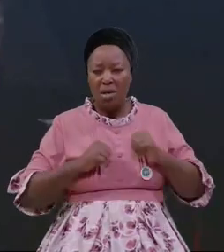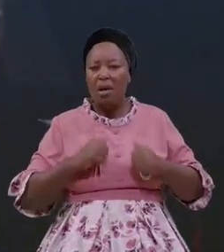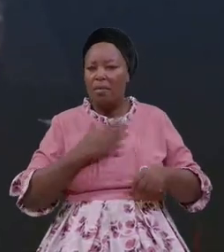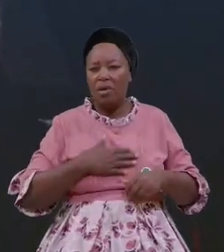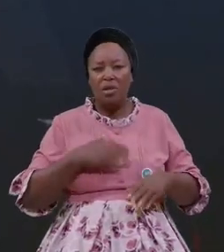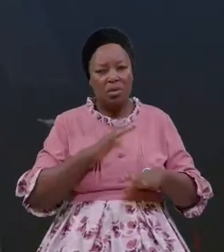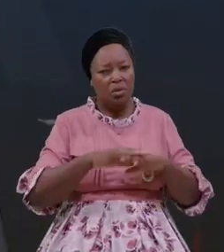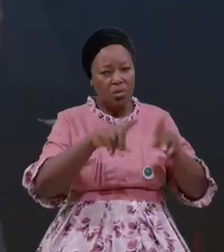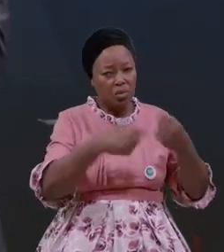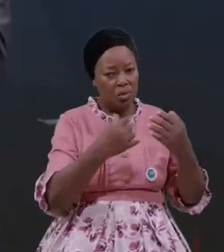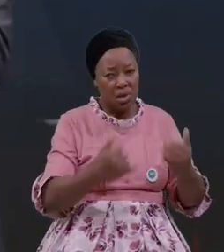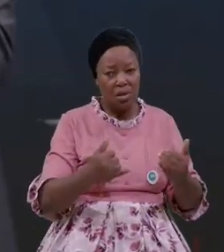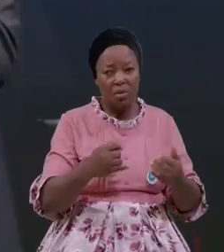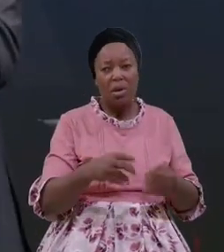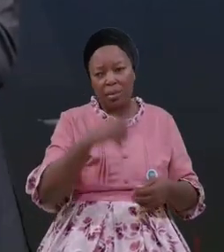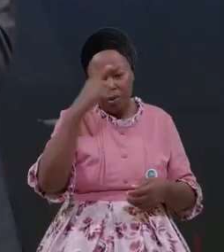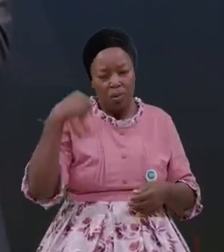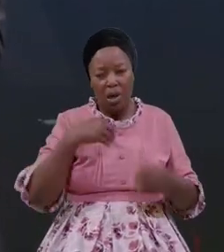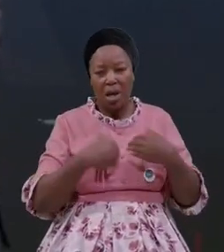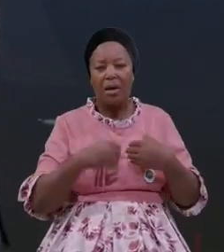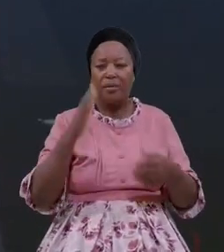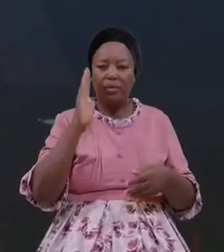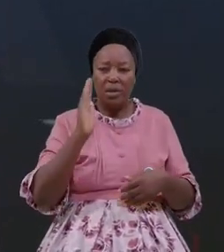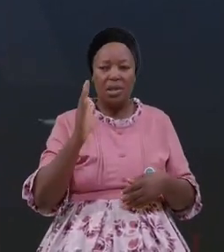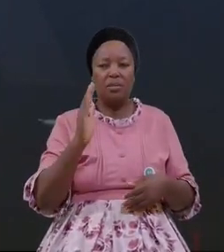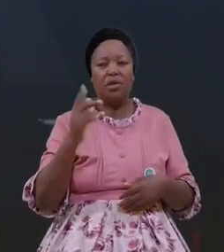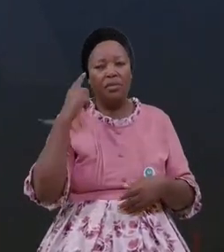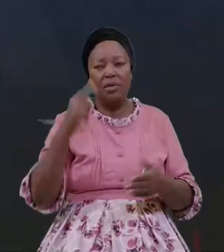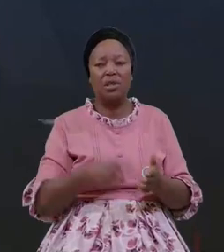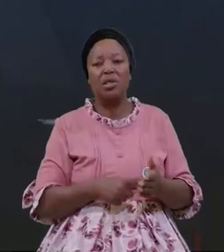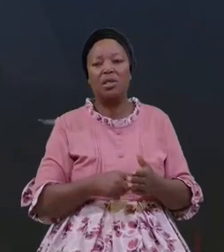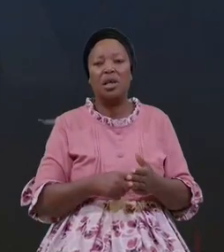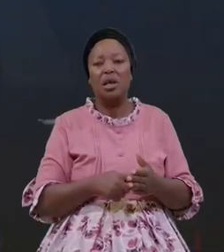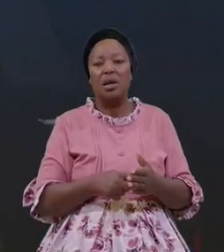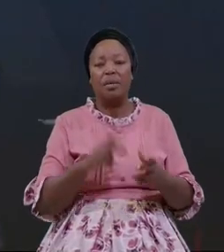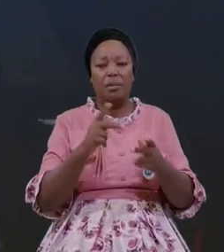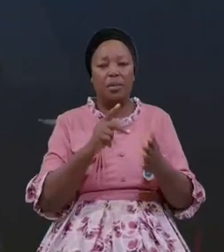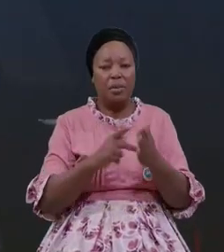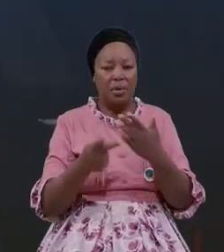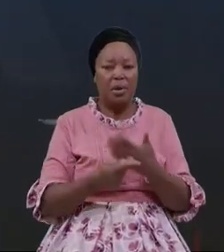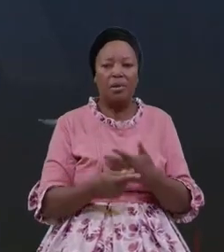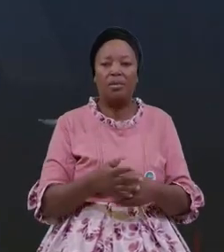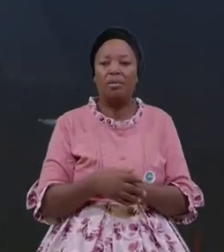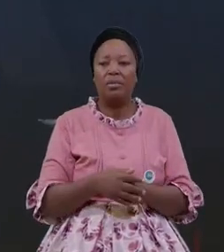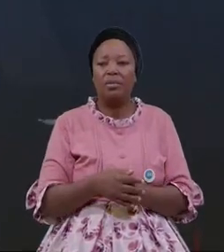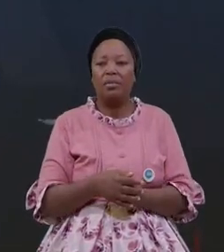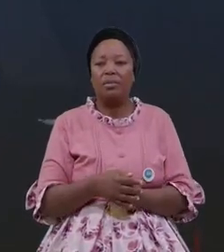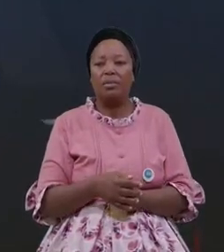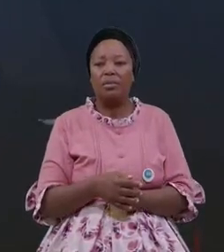be money for this ukar crus it's a unique crus to my mind the